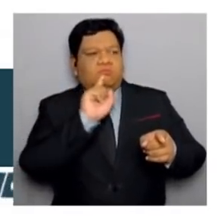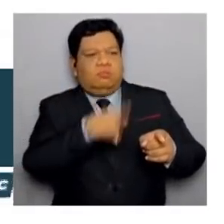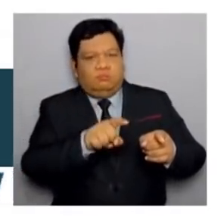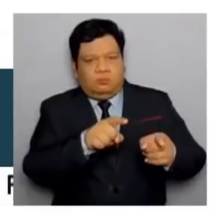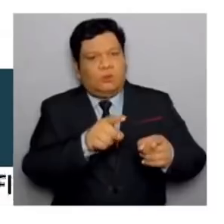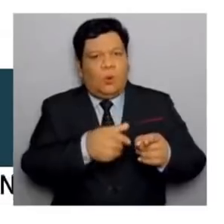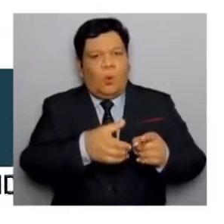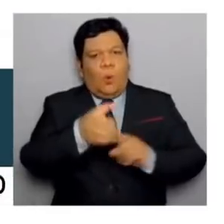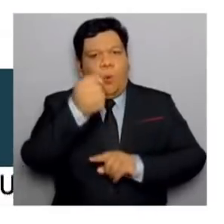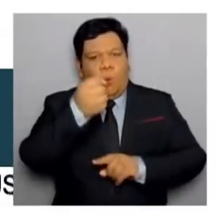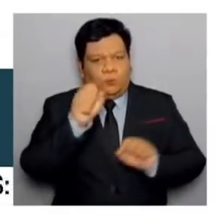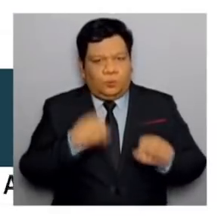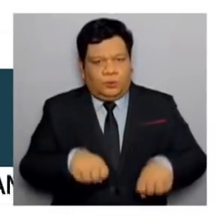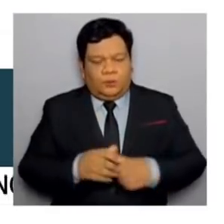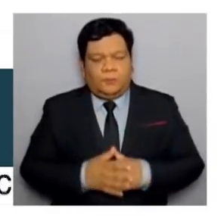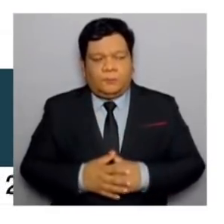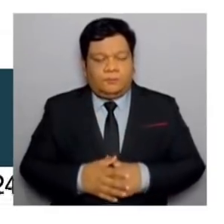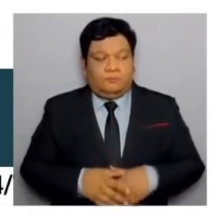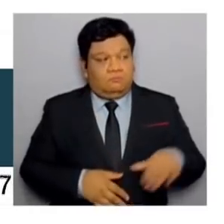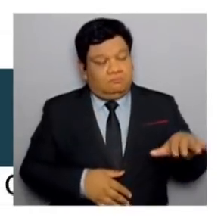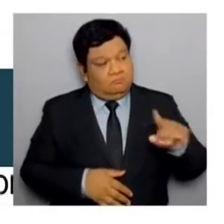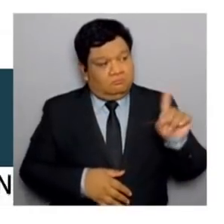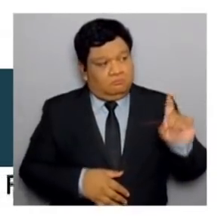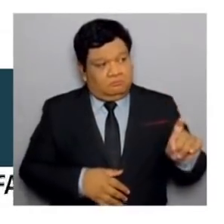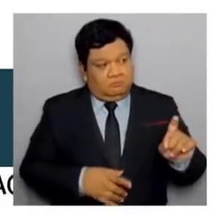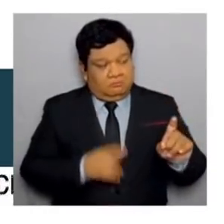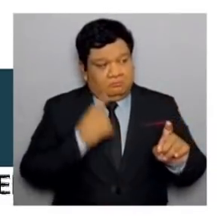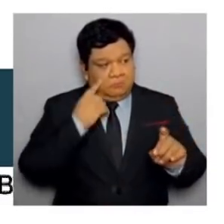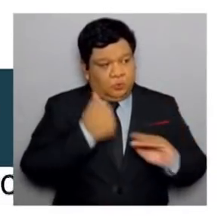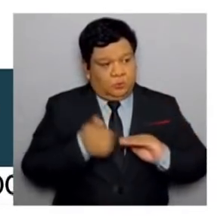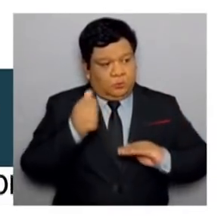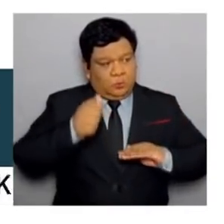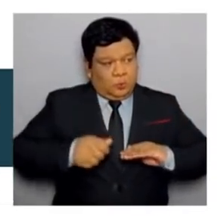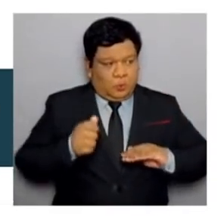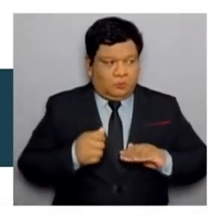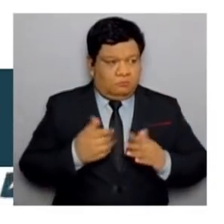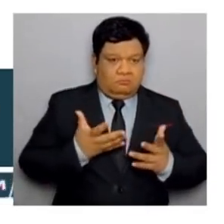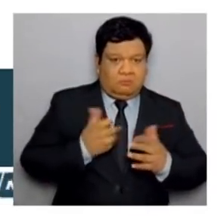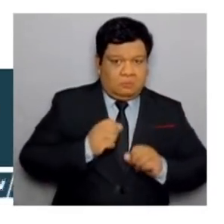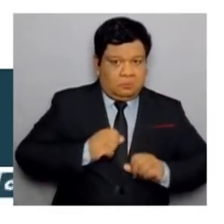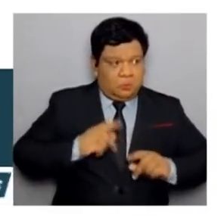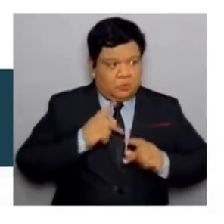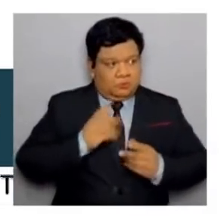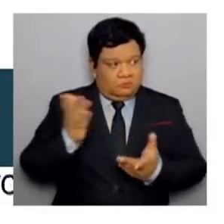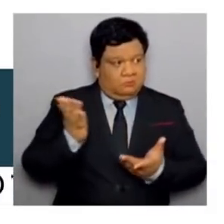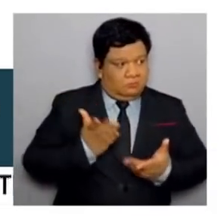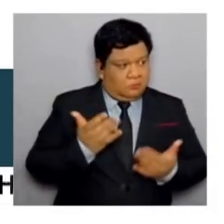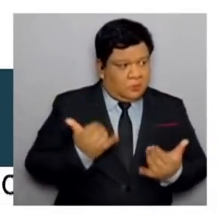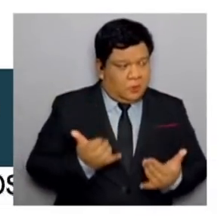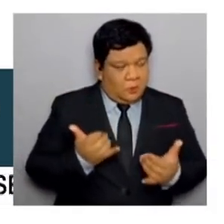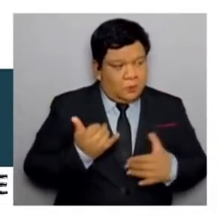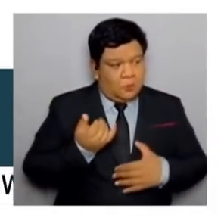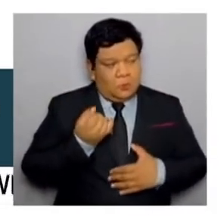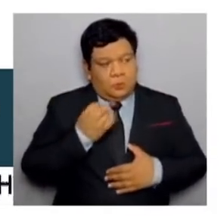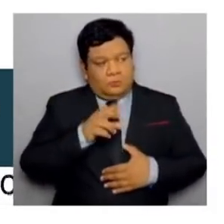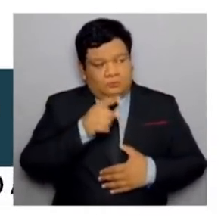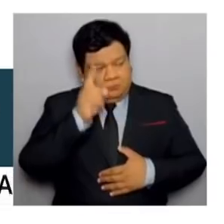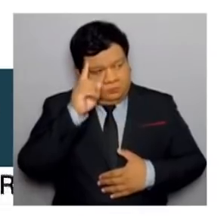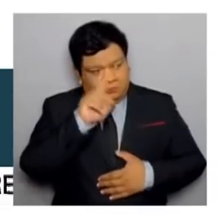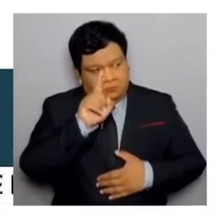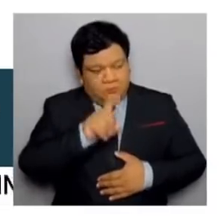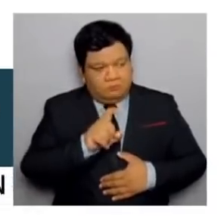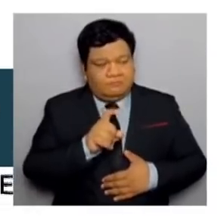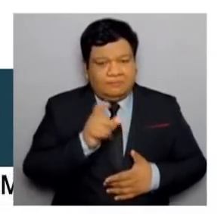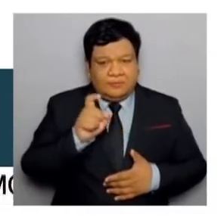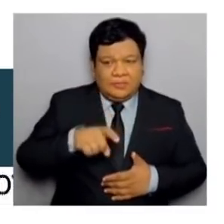will appreciate this petition piecemeal? Or do you think that this seeking of a TRO